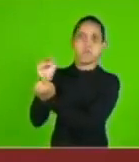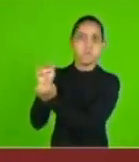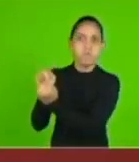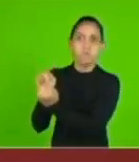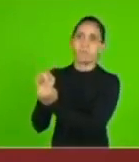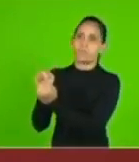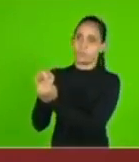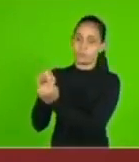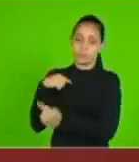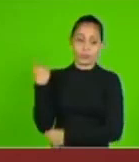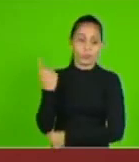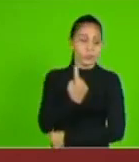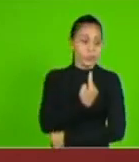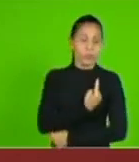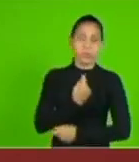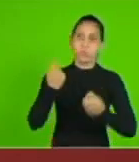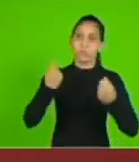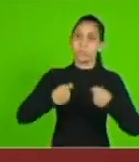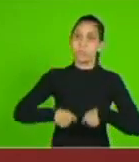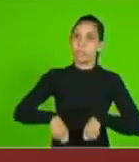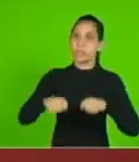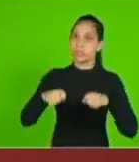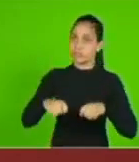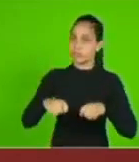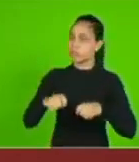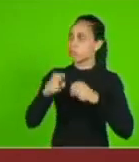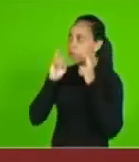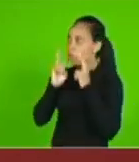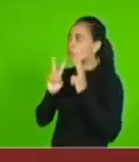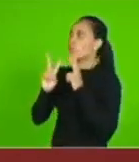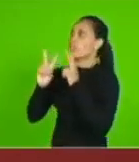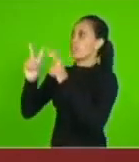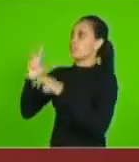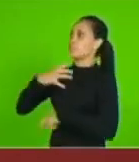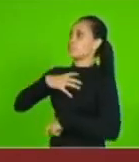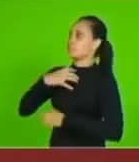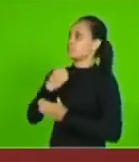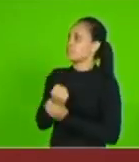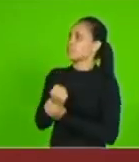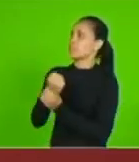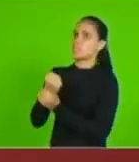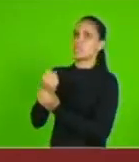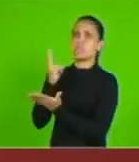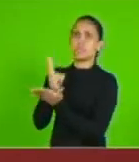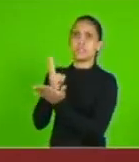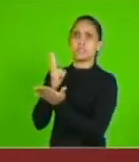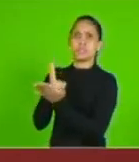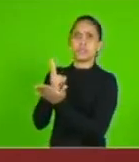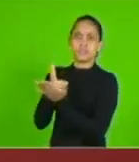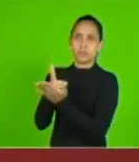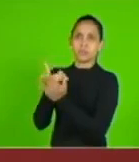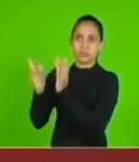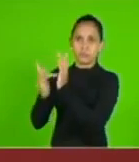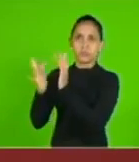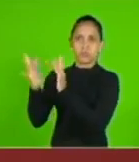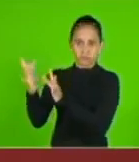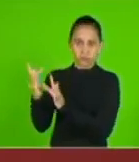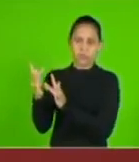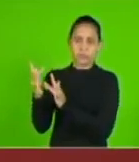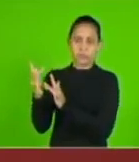a north. Our eyes need to be pointing and always remaining pointed to the